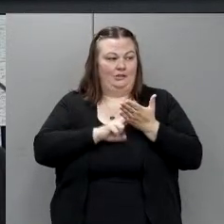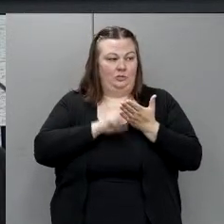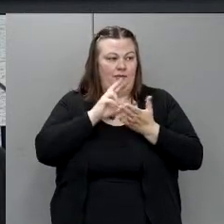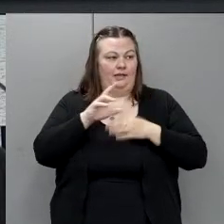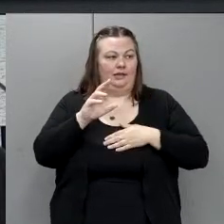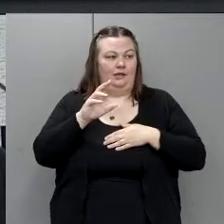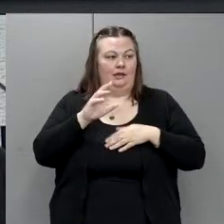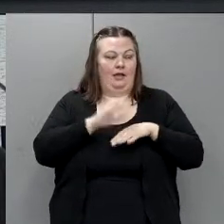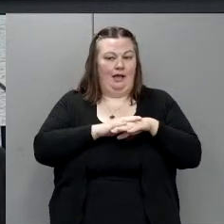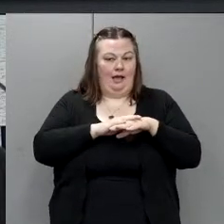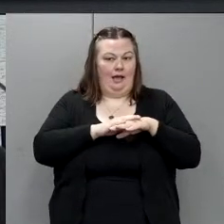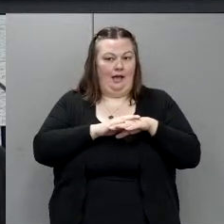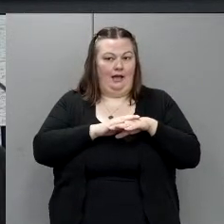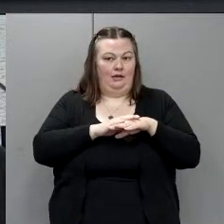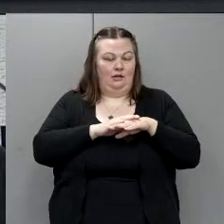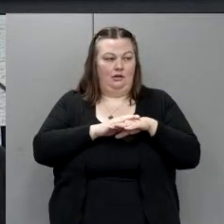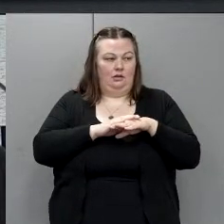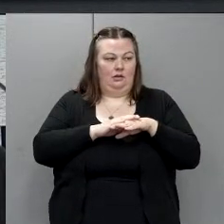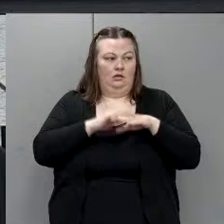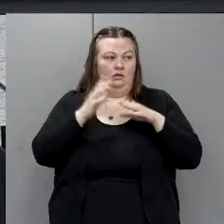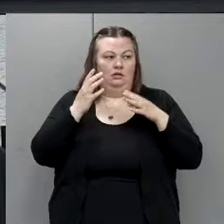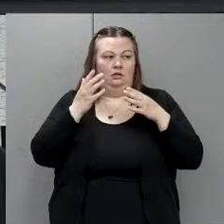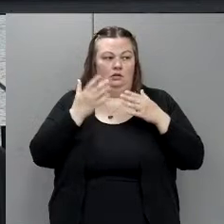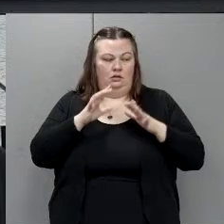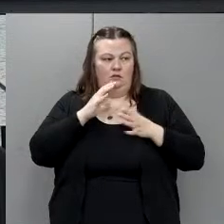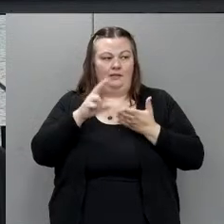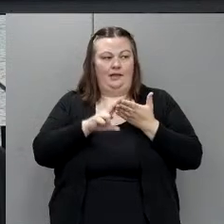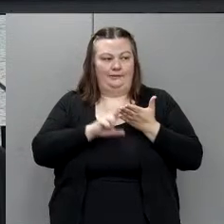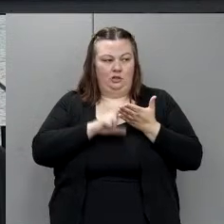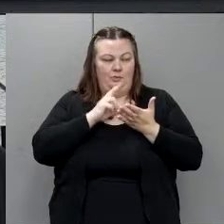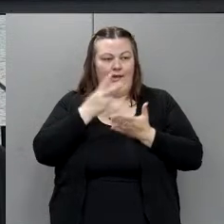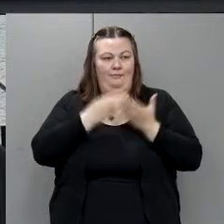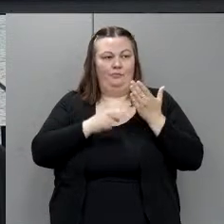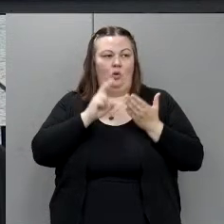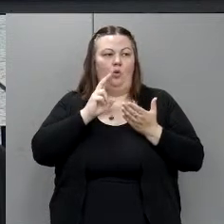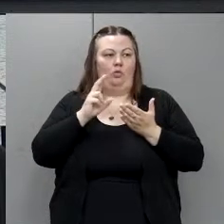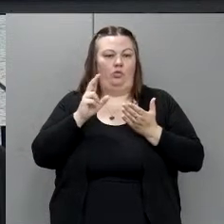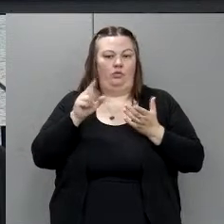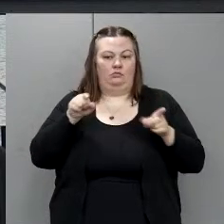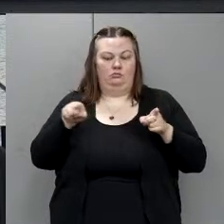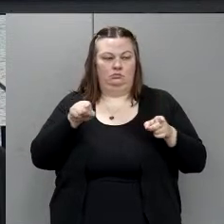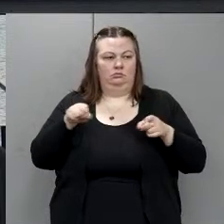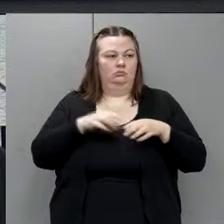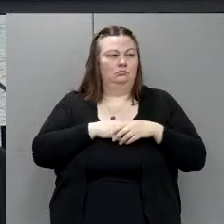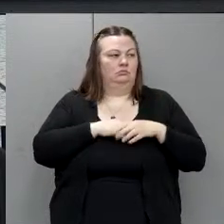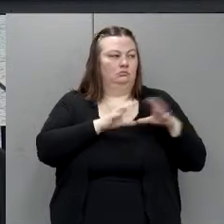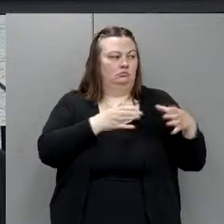being upon execution of the contract by both parties.